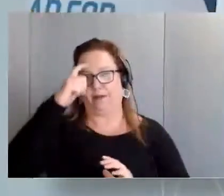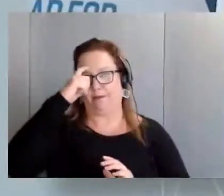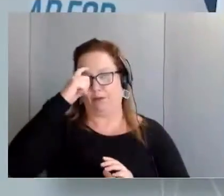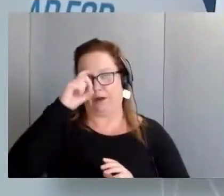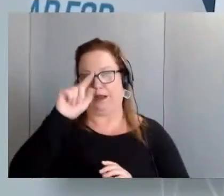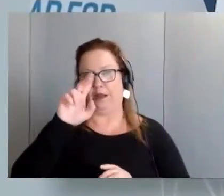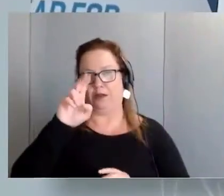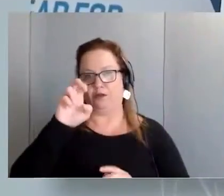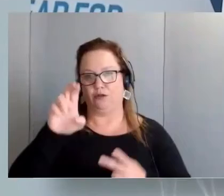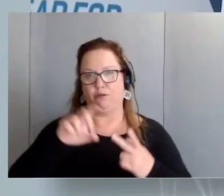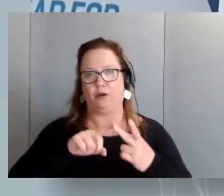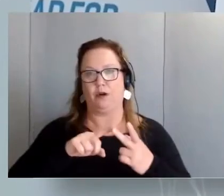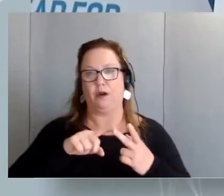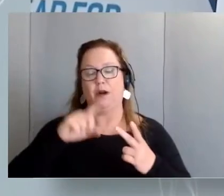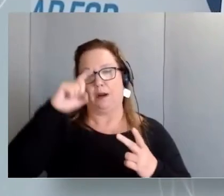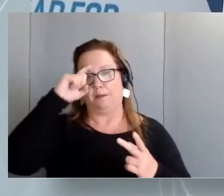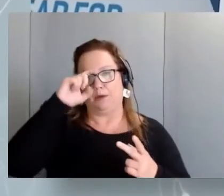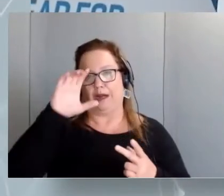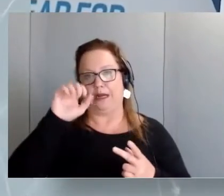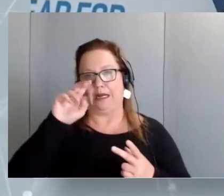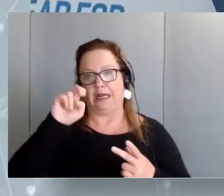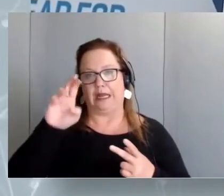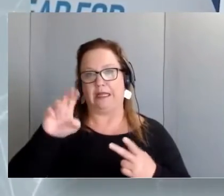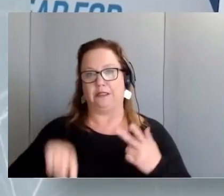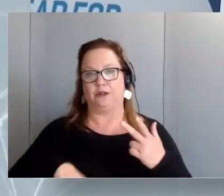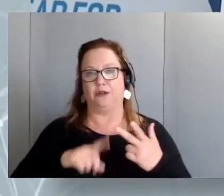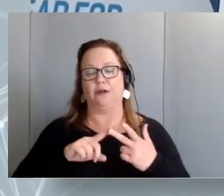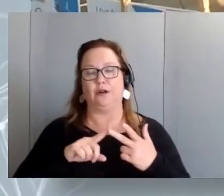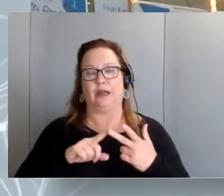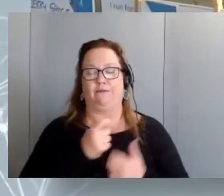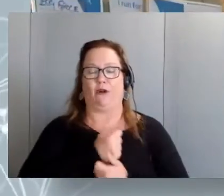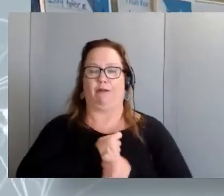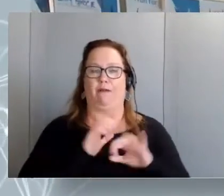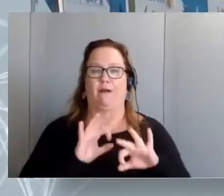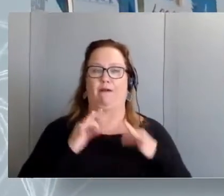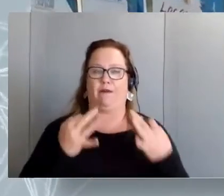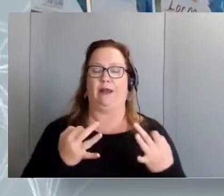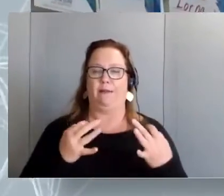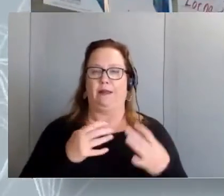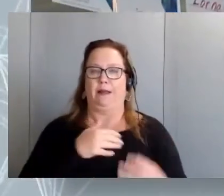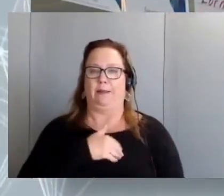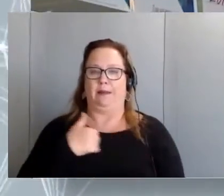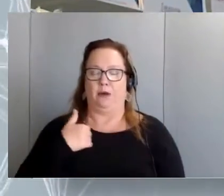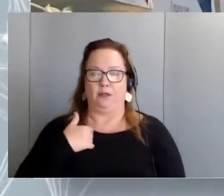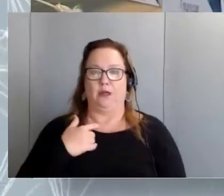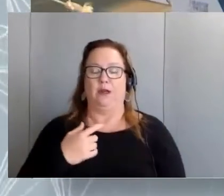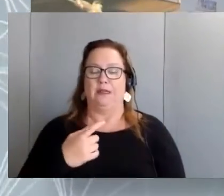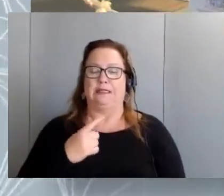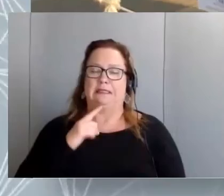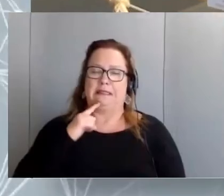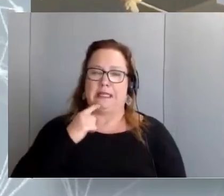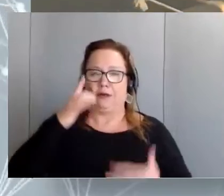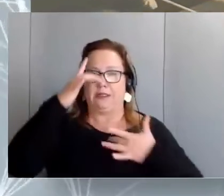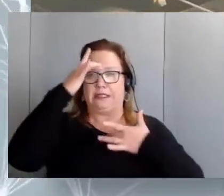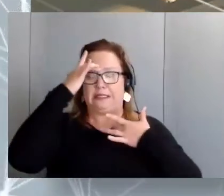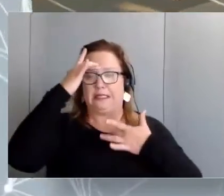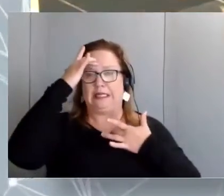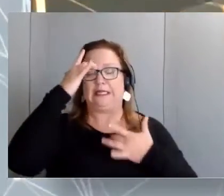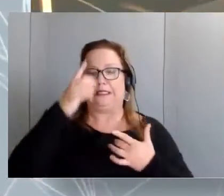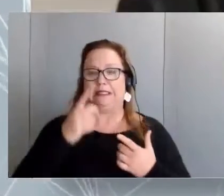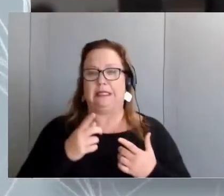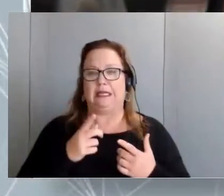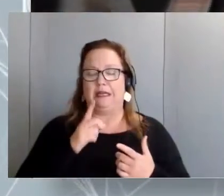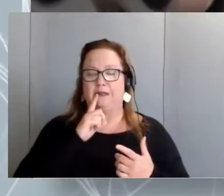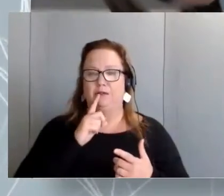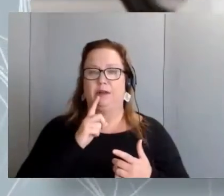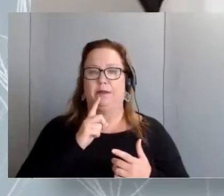cancer especially, to them and their loved ones. And while a very serious disease and one that has been elusive in terms of ultimately